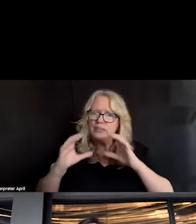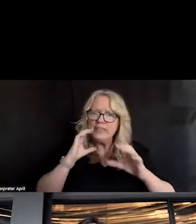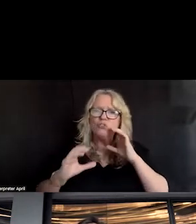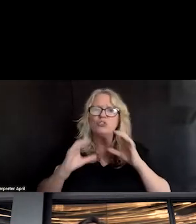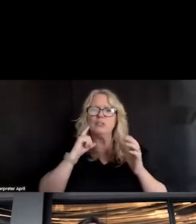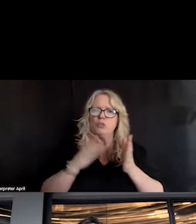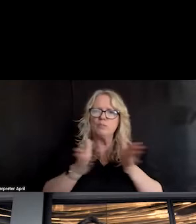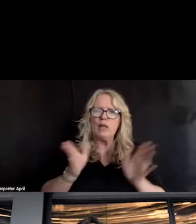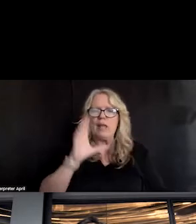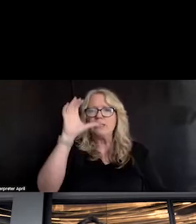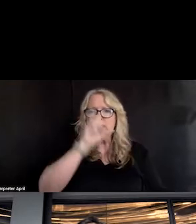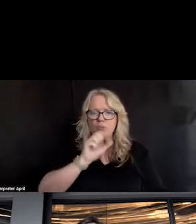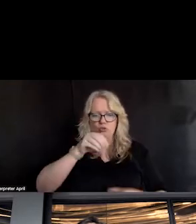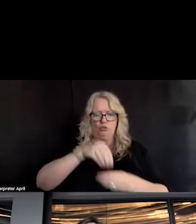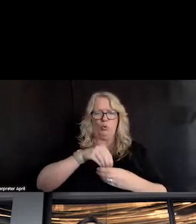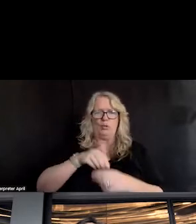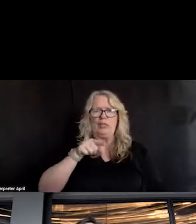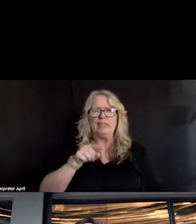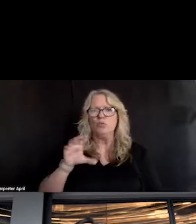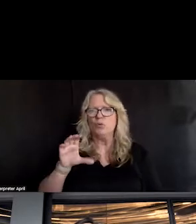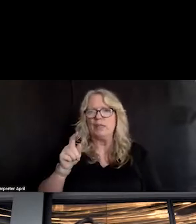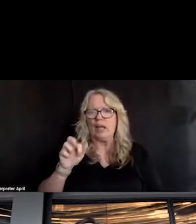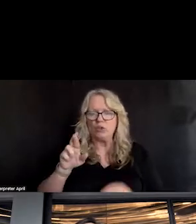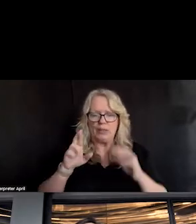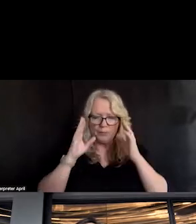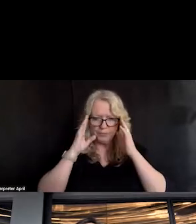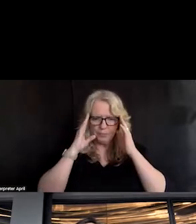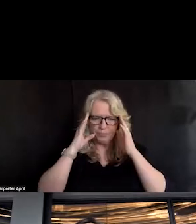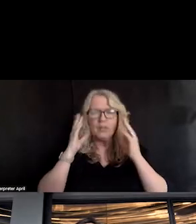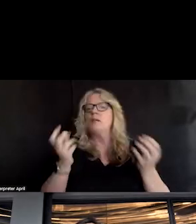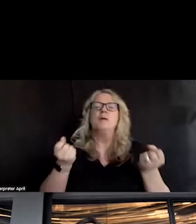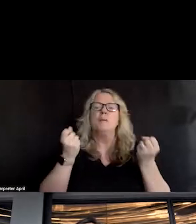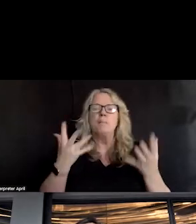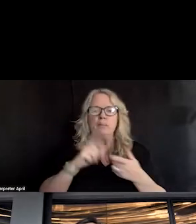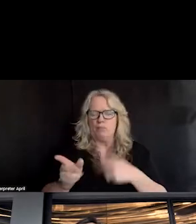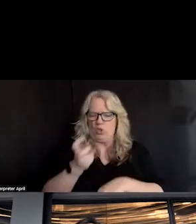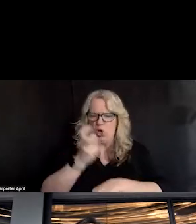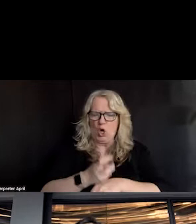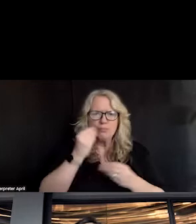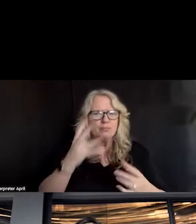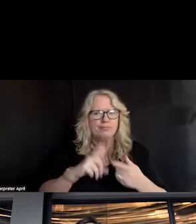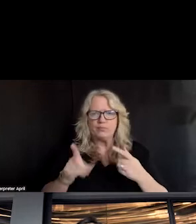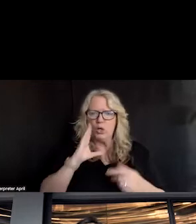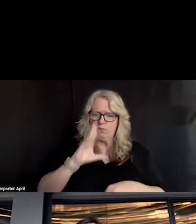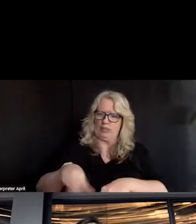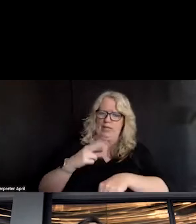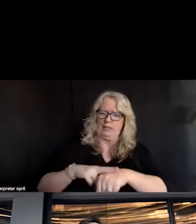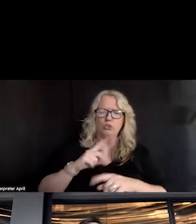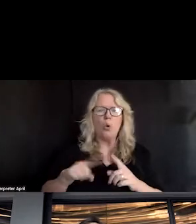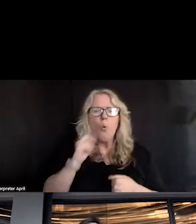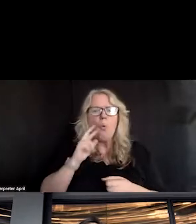the assumptions that are built into the calculator. As many of you know, some of these hard data don't exist nationally or